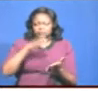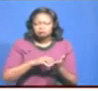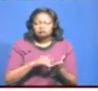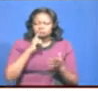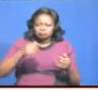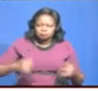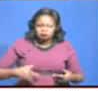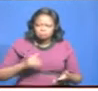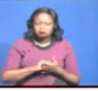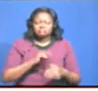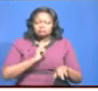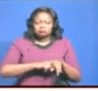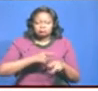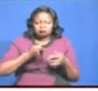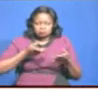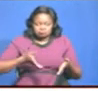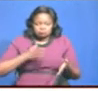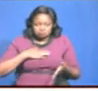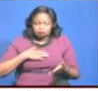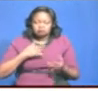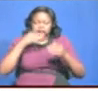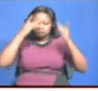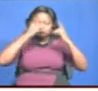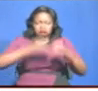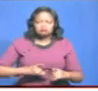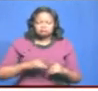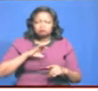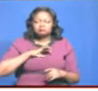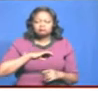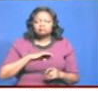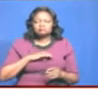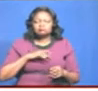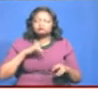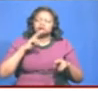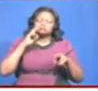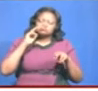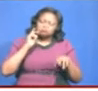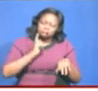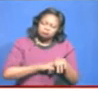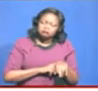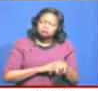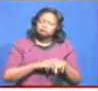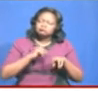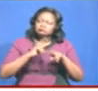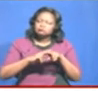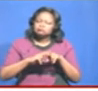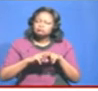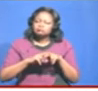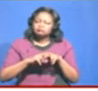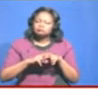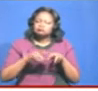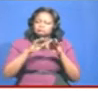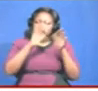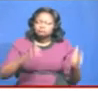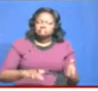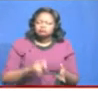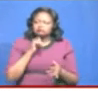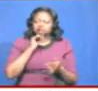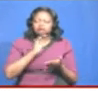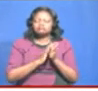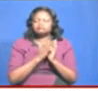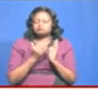time. It's our time to make decisions for our own. It's our time to sit on the table and not to be on the menu. And that is the only thing that we can